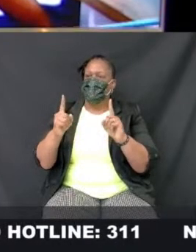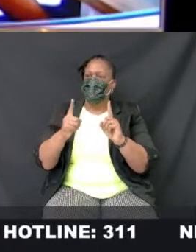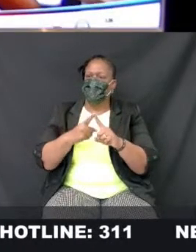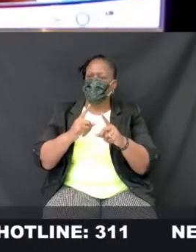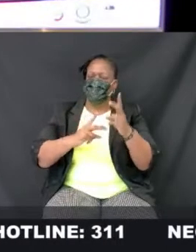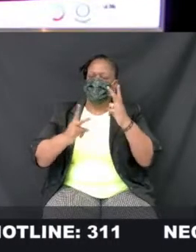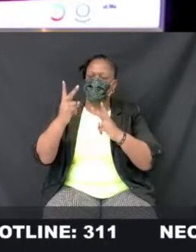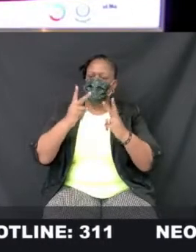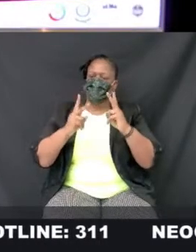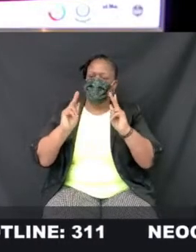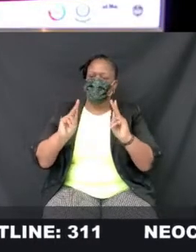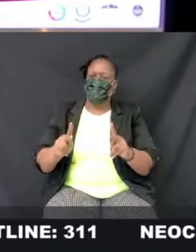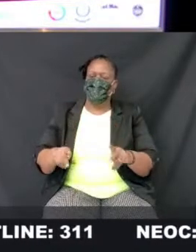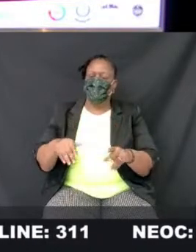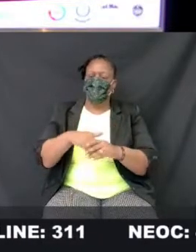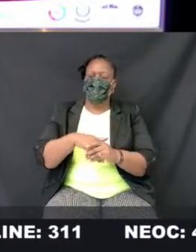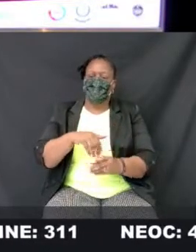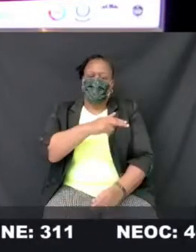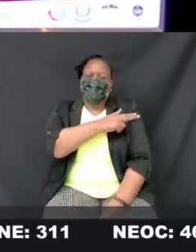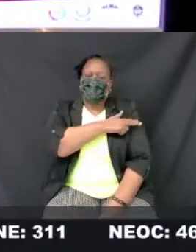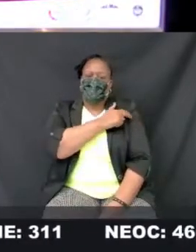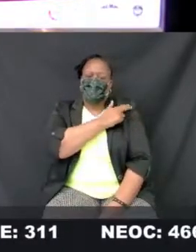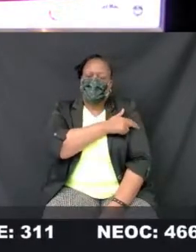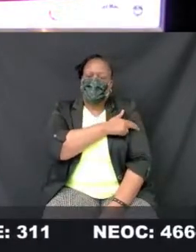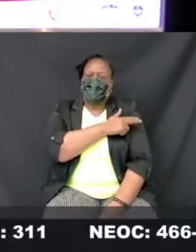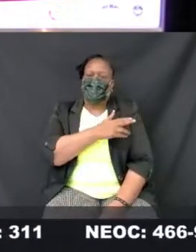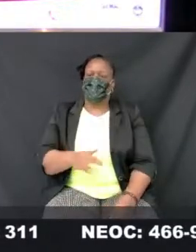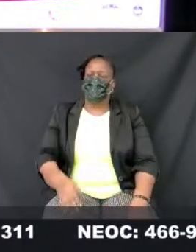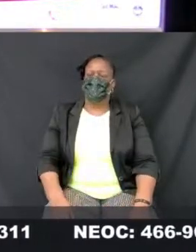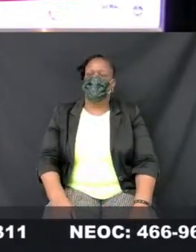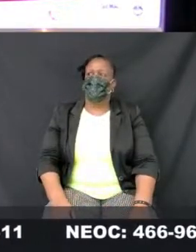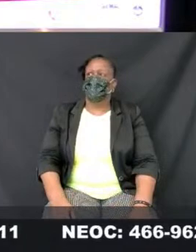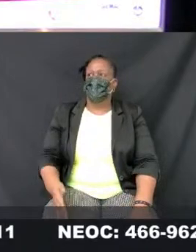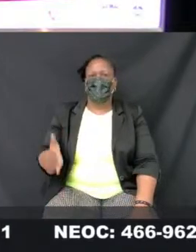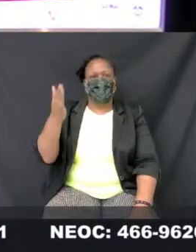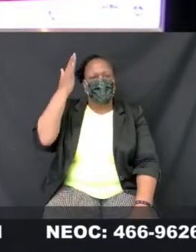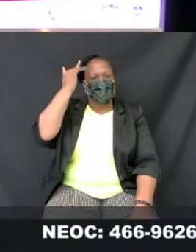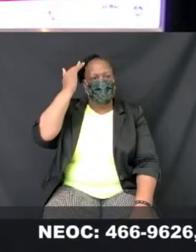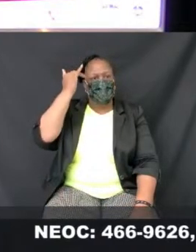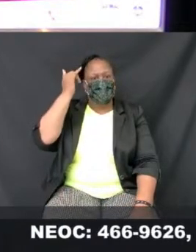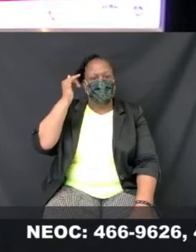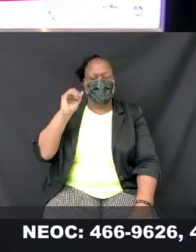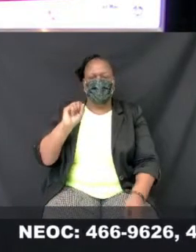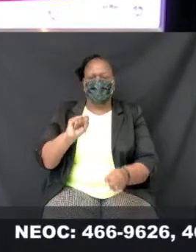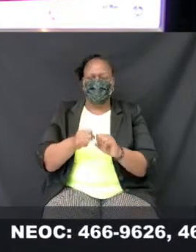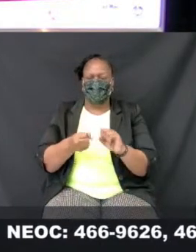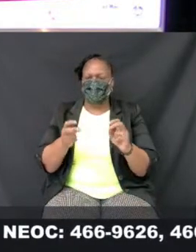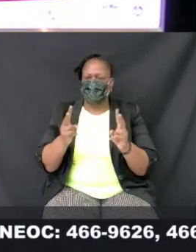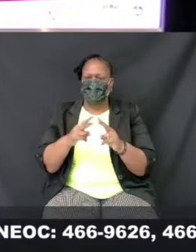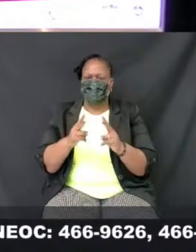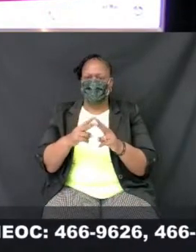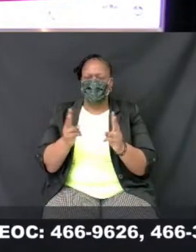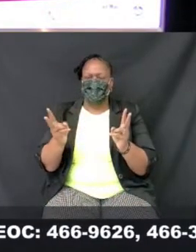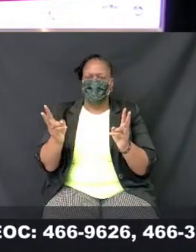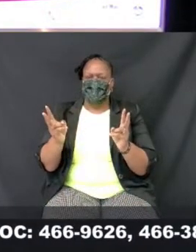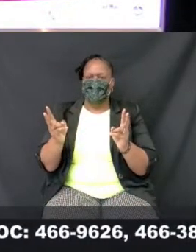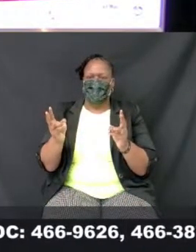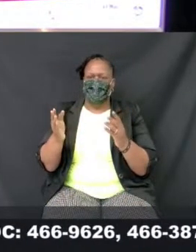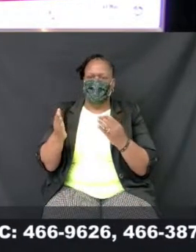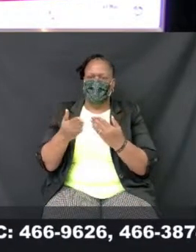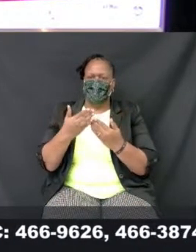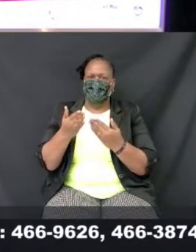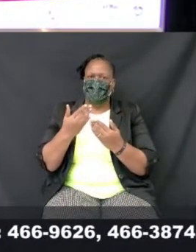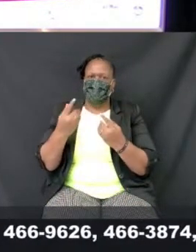the JNF General Hospital. Why is it so easy to visit patients at the JNF